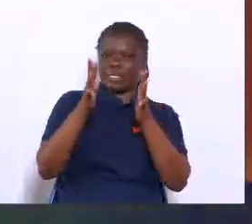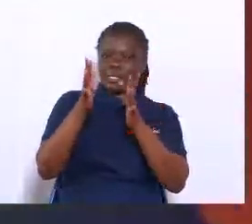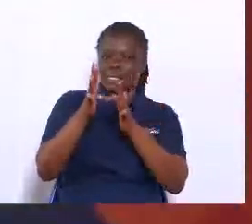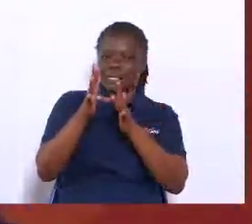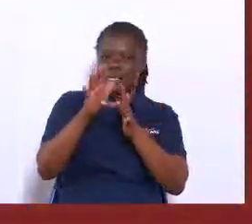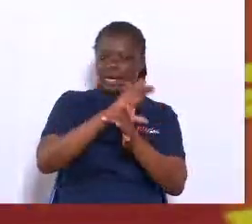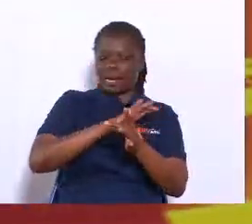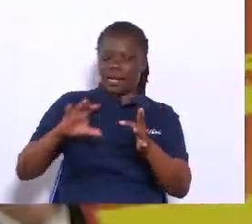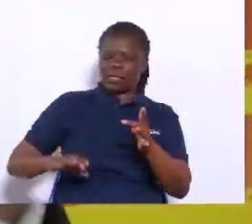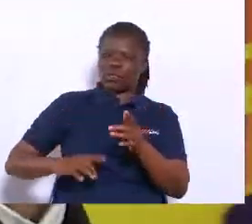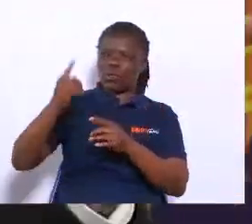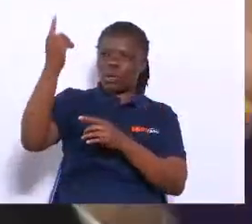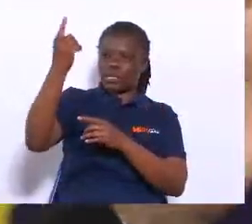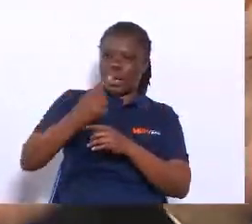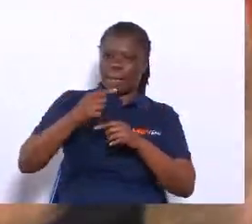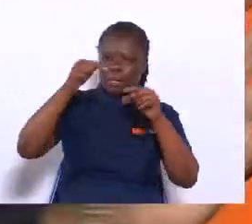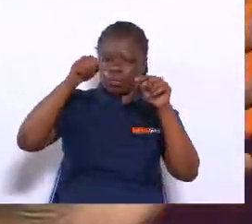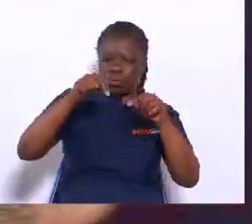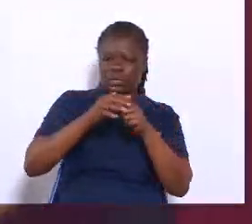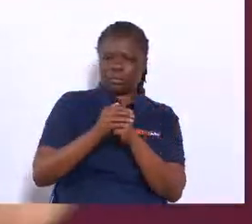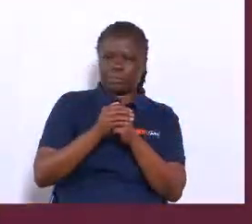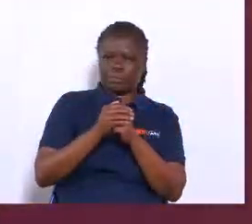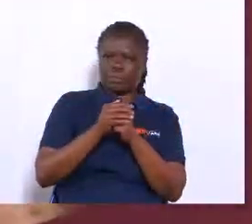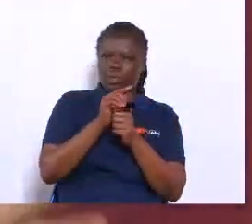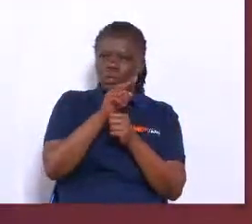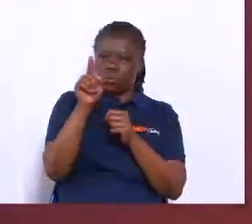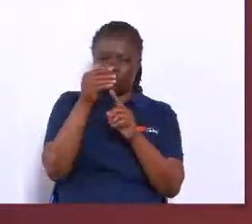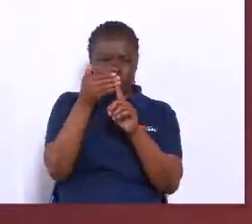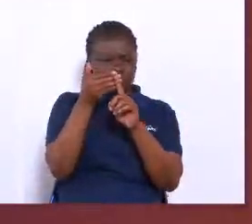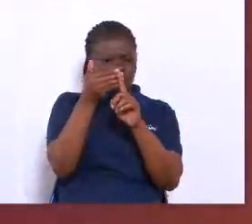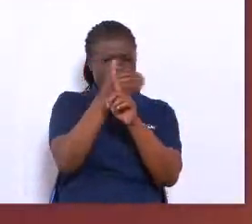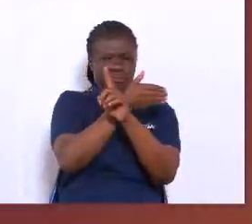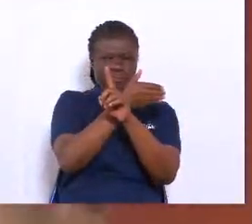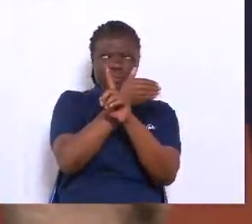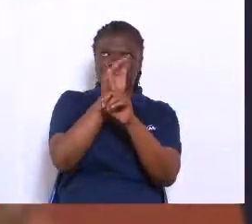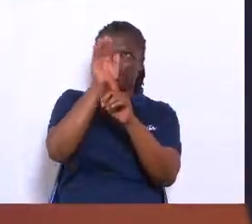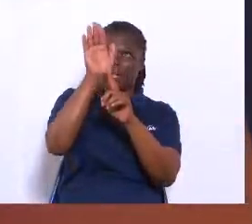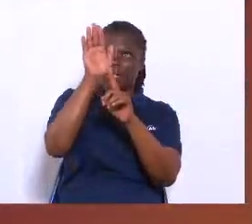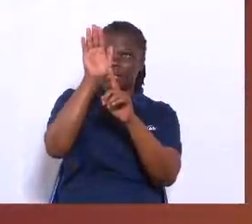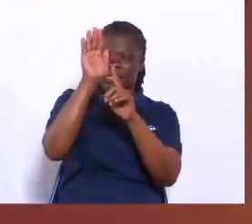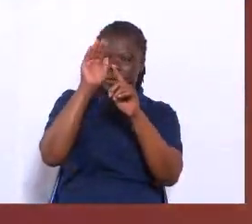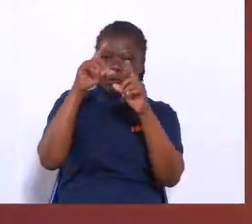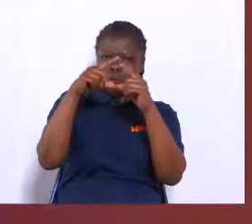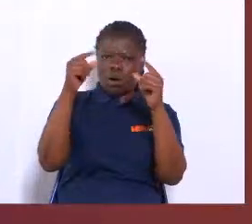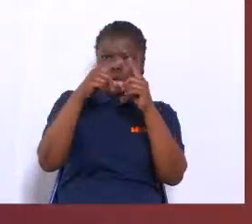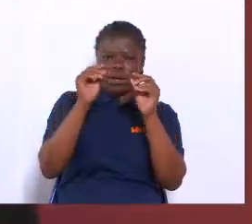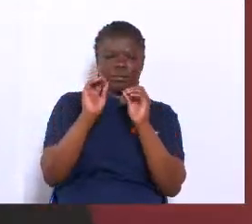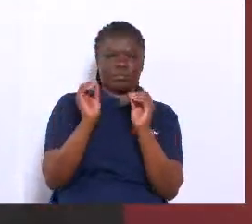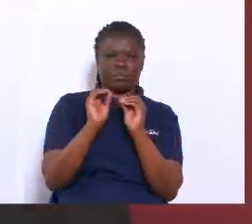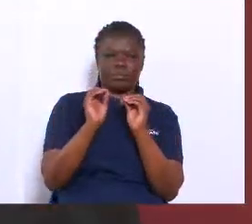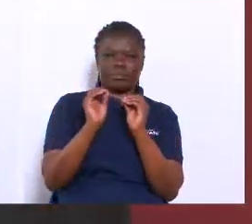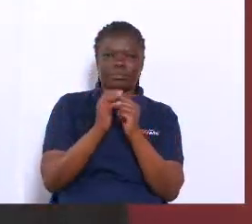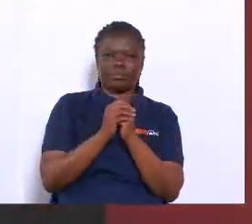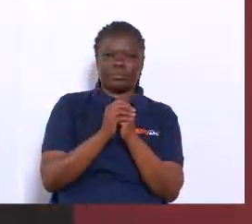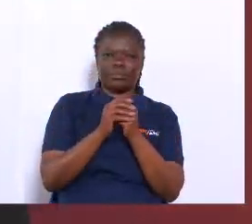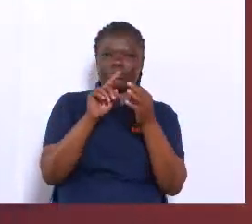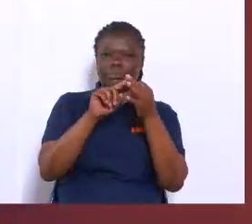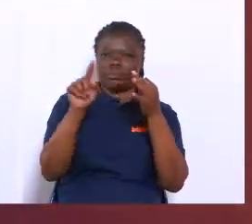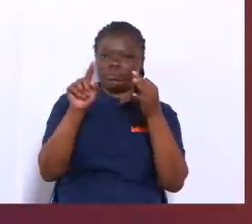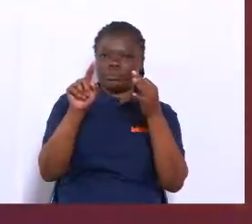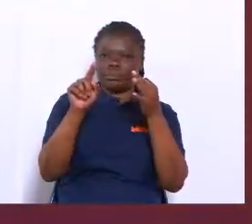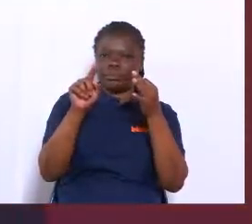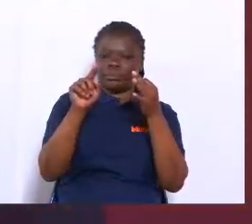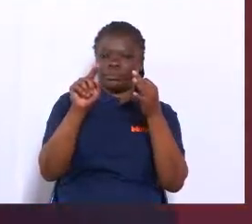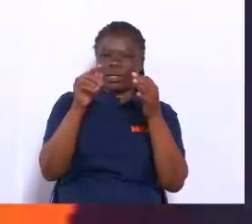today. Never lose sight of the anticipation that Christ is going to come. Never lose your